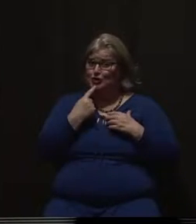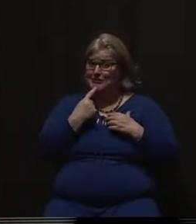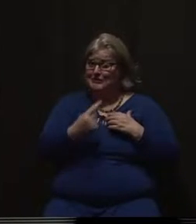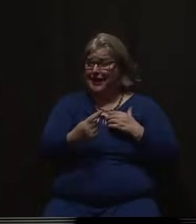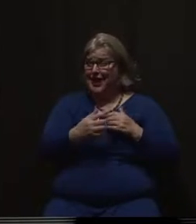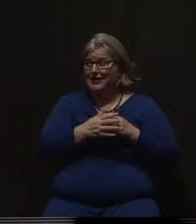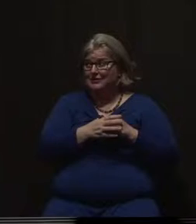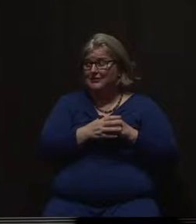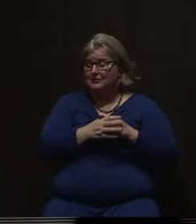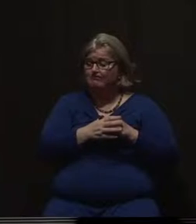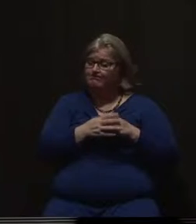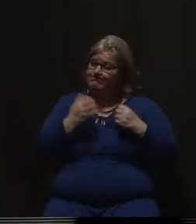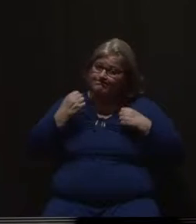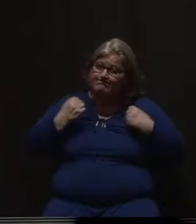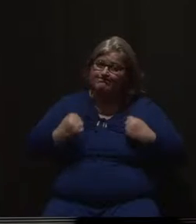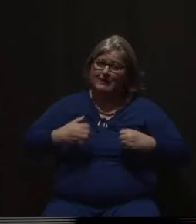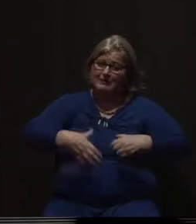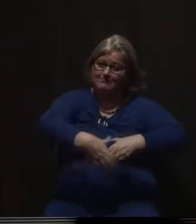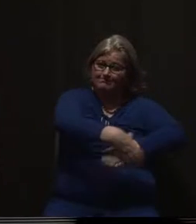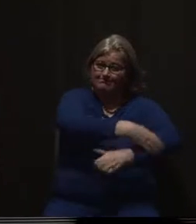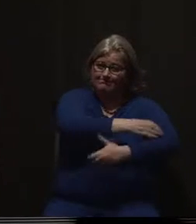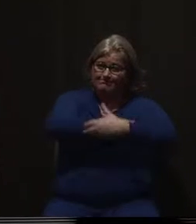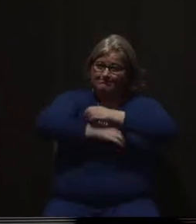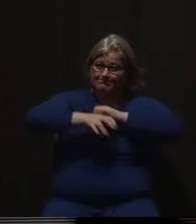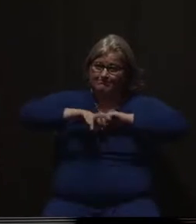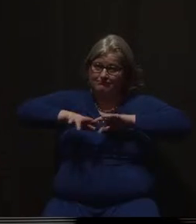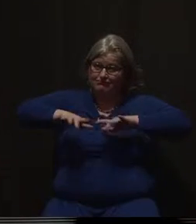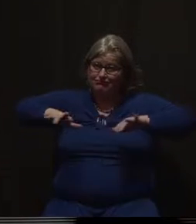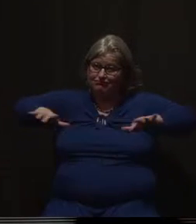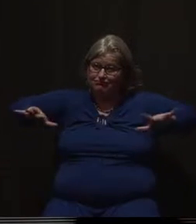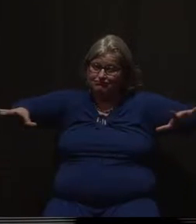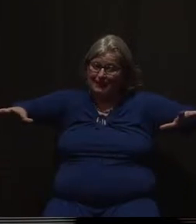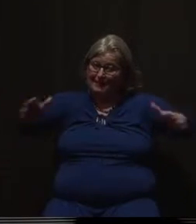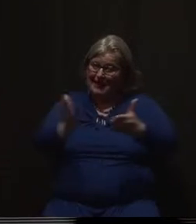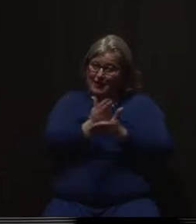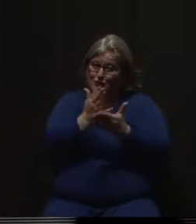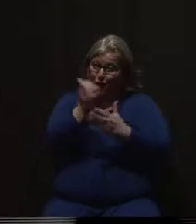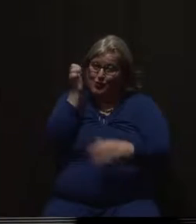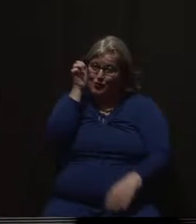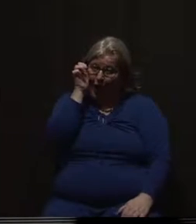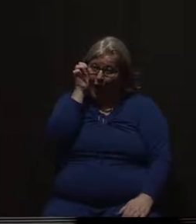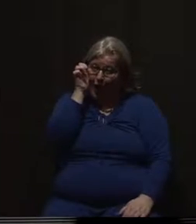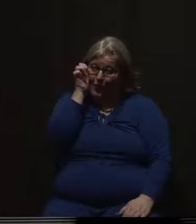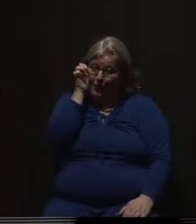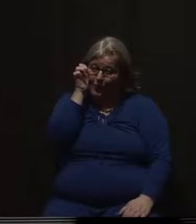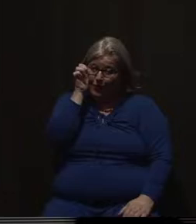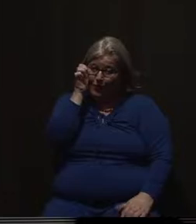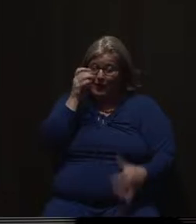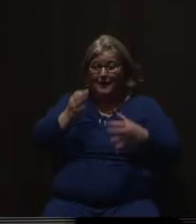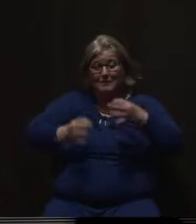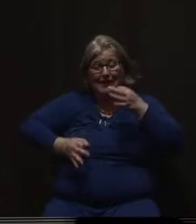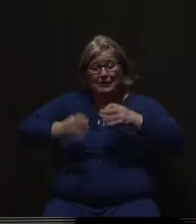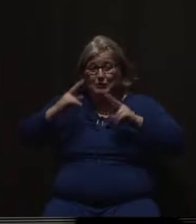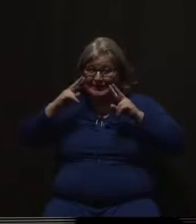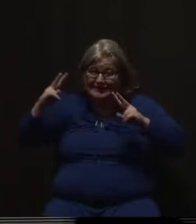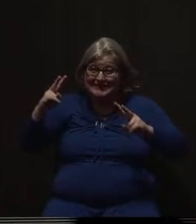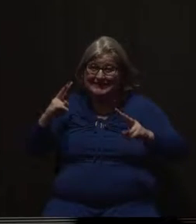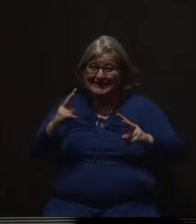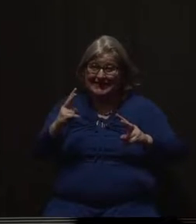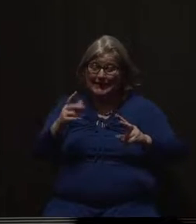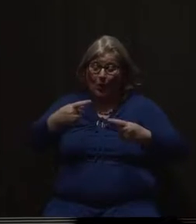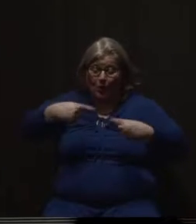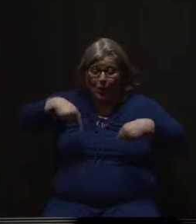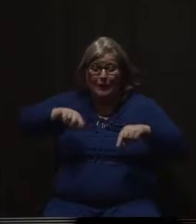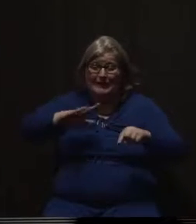she says, hey, we've got to get the whatever, so we've got to really do all the political hard science as well, but we've also got